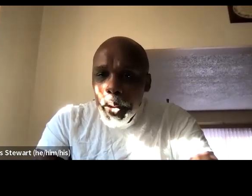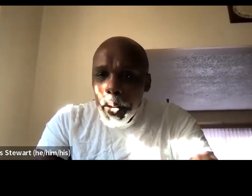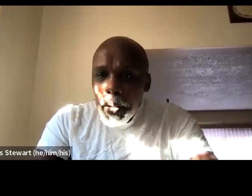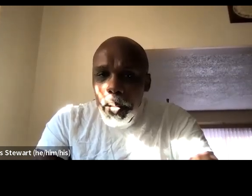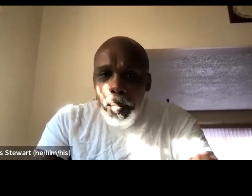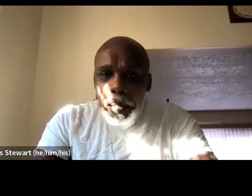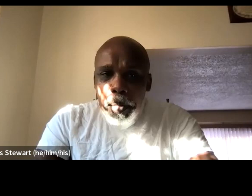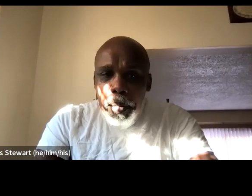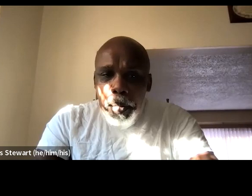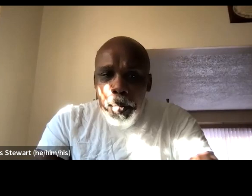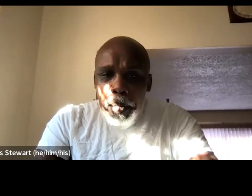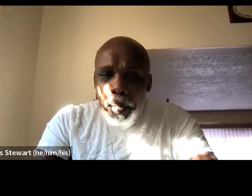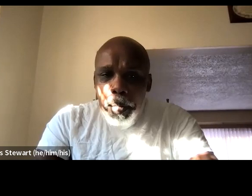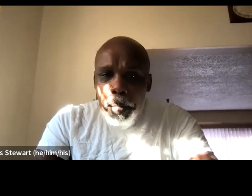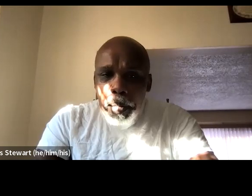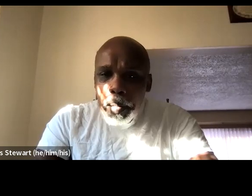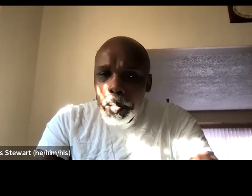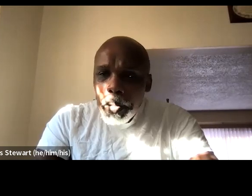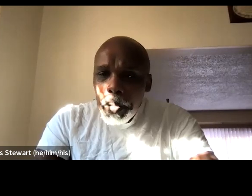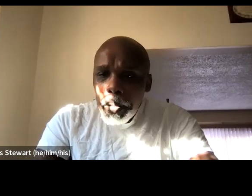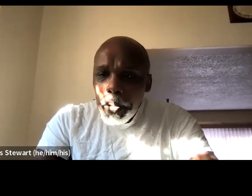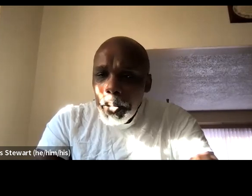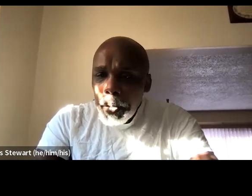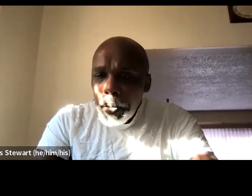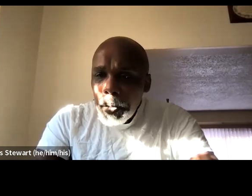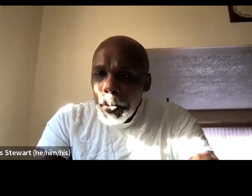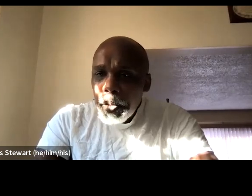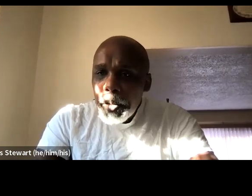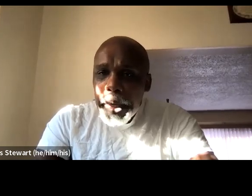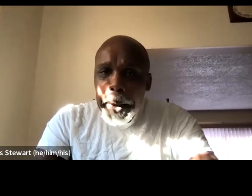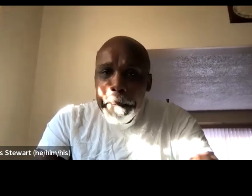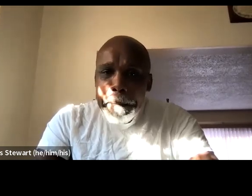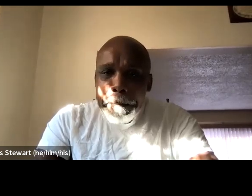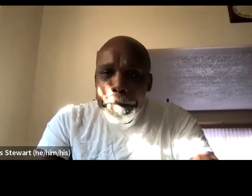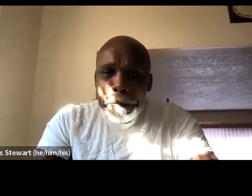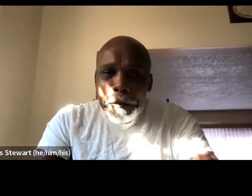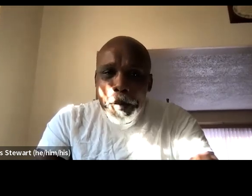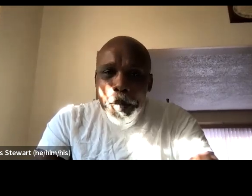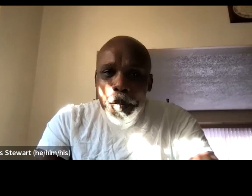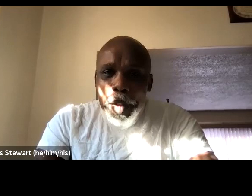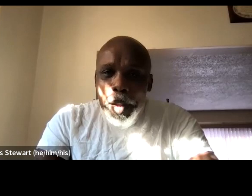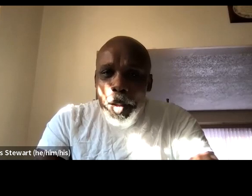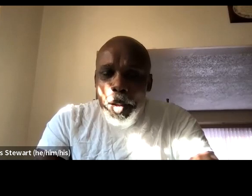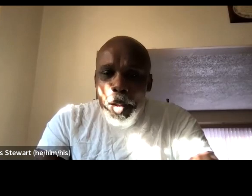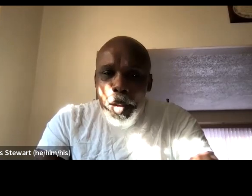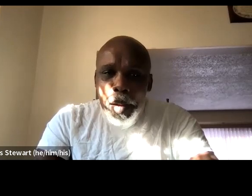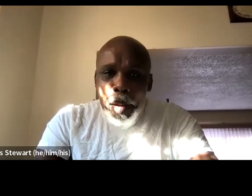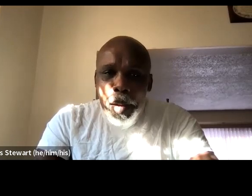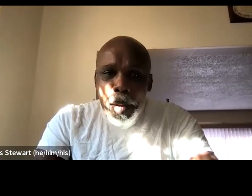The female national personification of the United States. Oh my God.